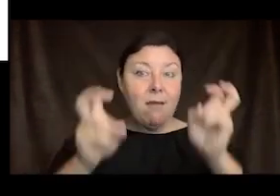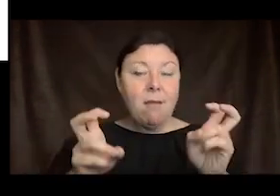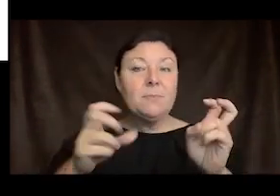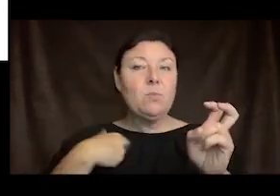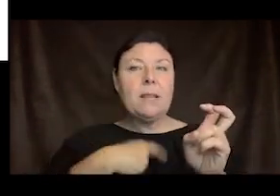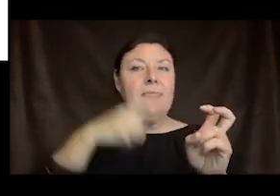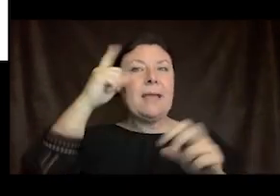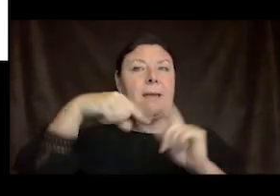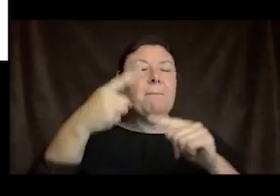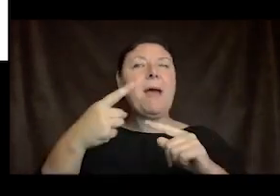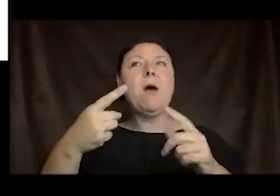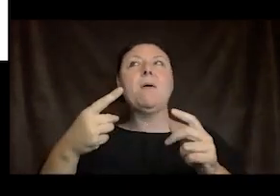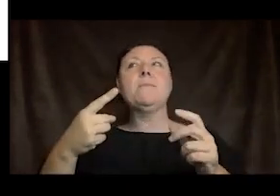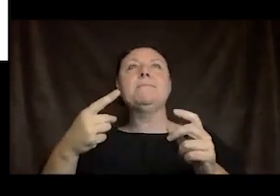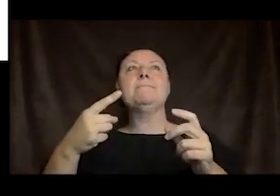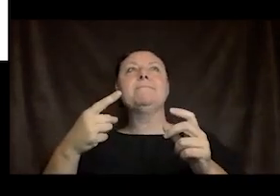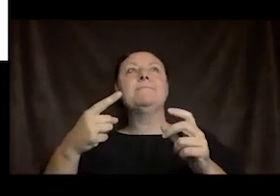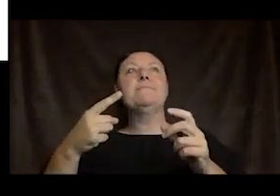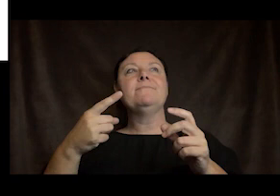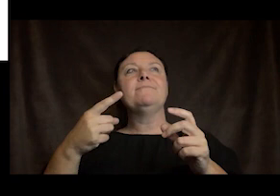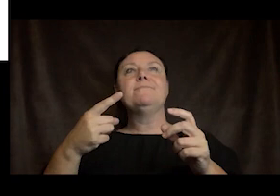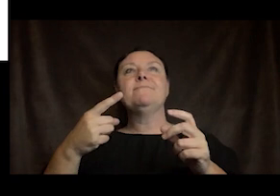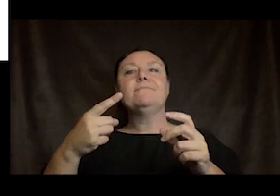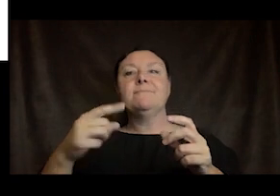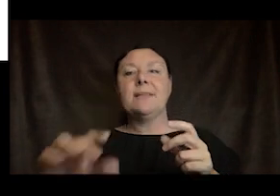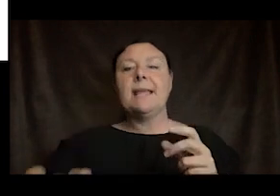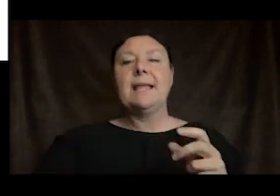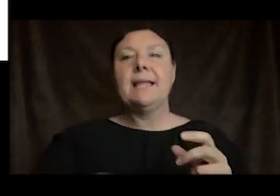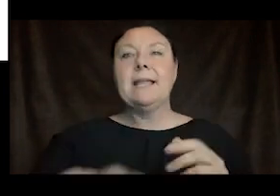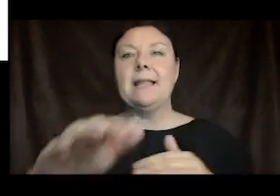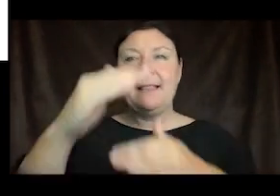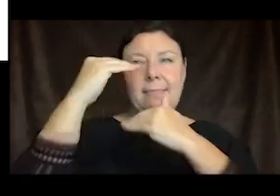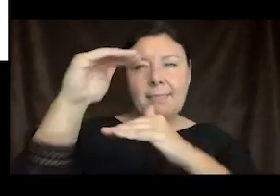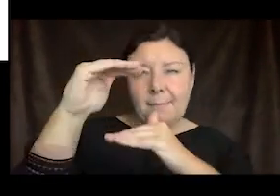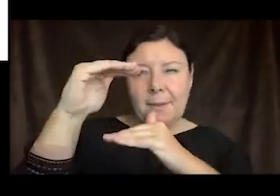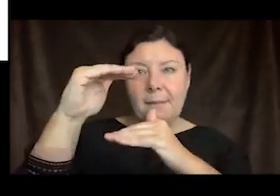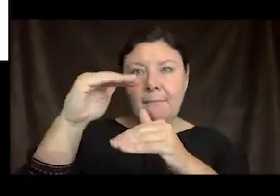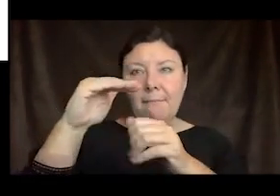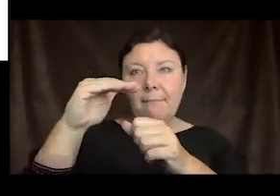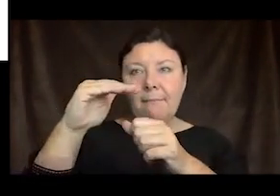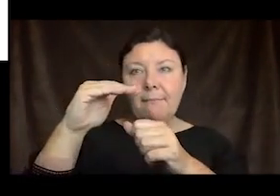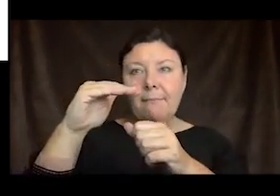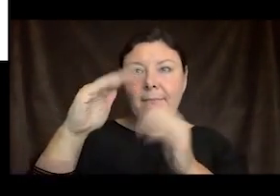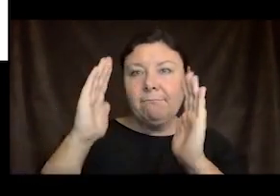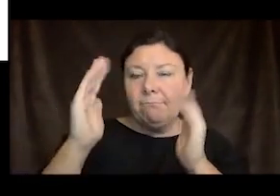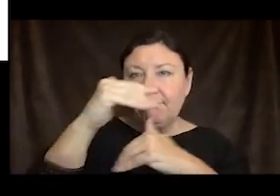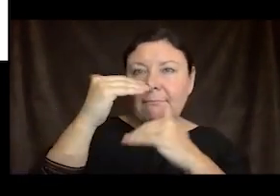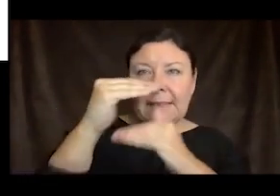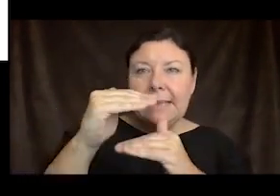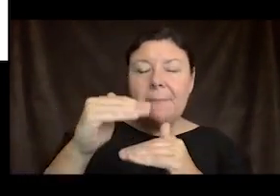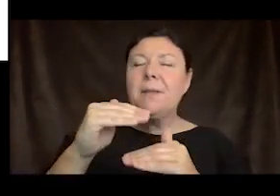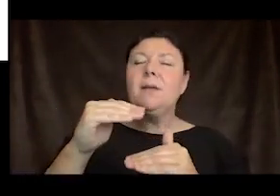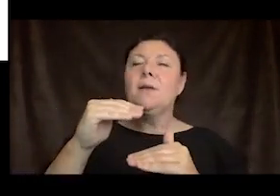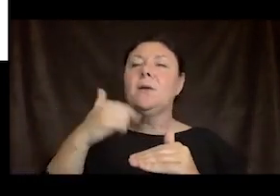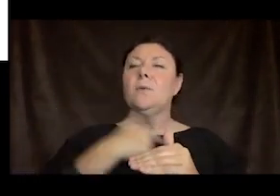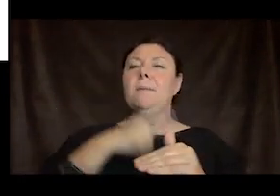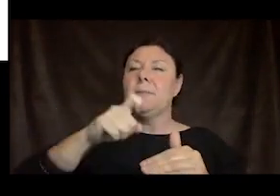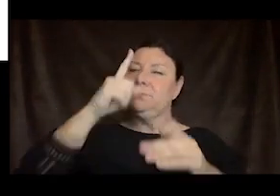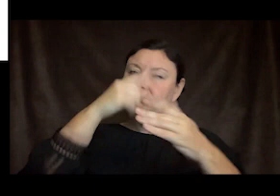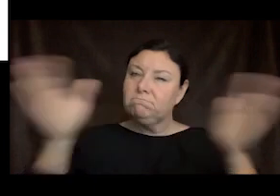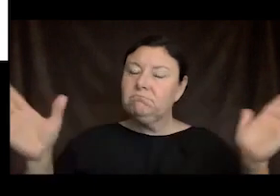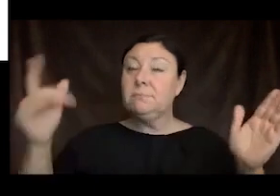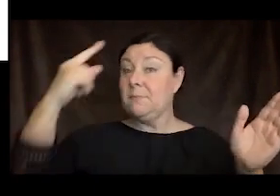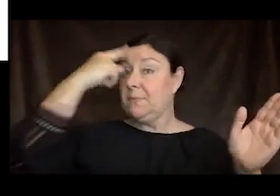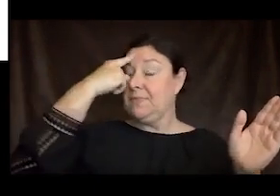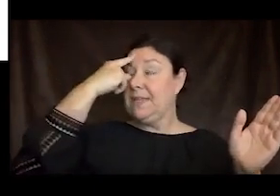want to ask the question, what do I need to build the bridge? It doesn't mean necessarily that I want to get on the other side and be where